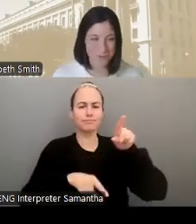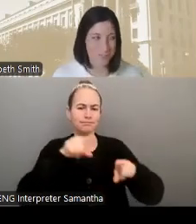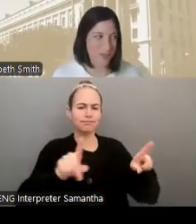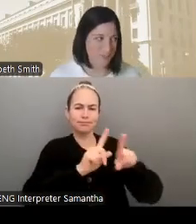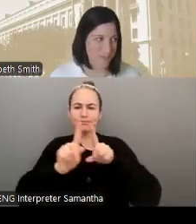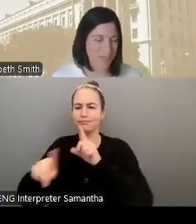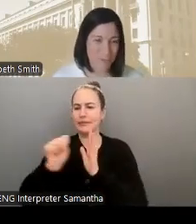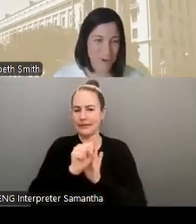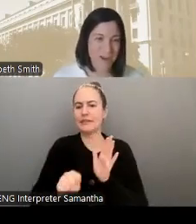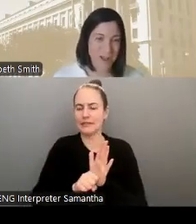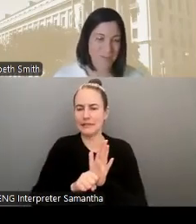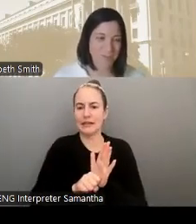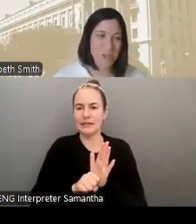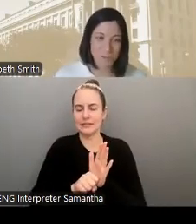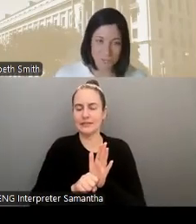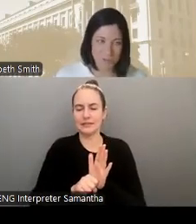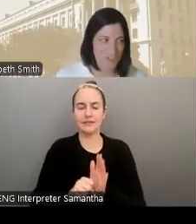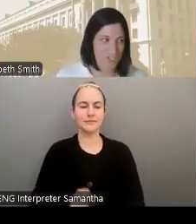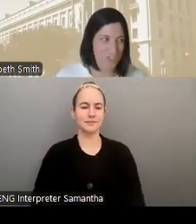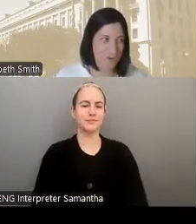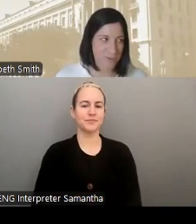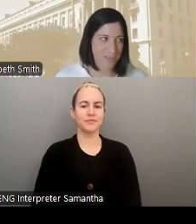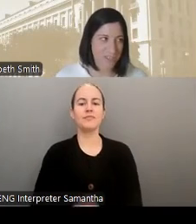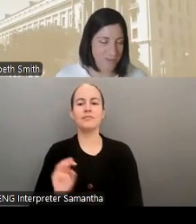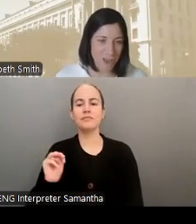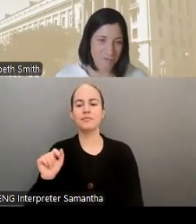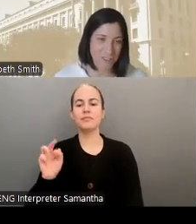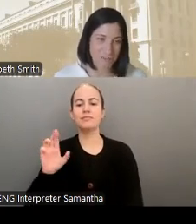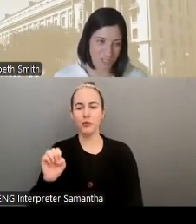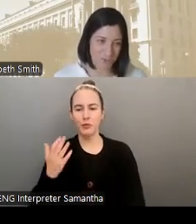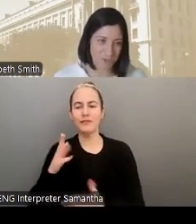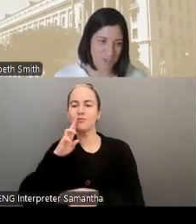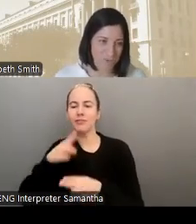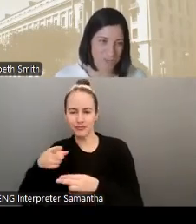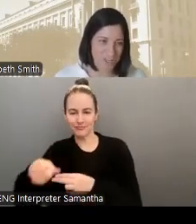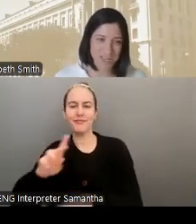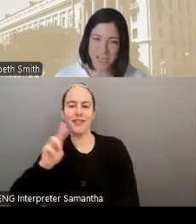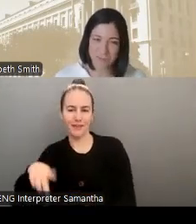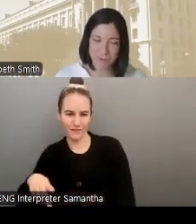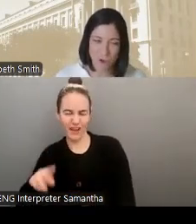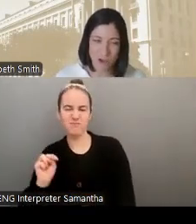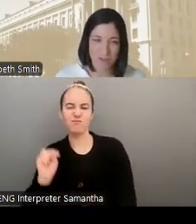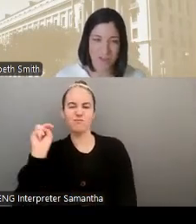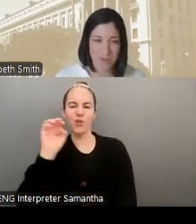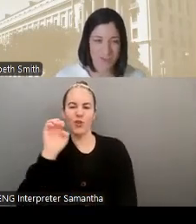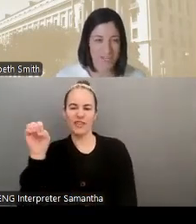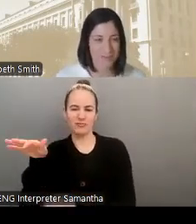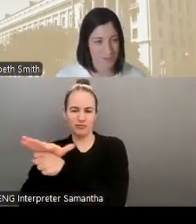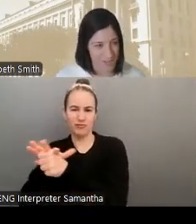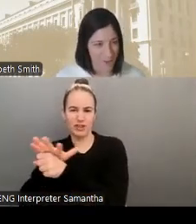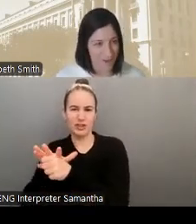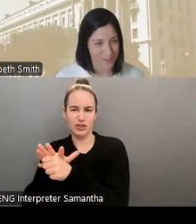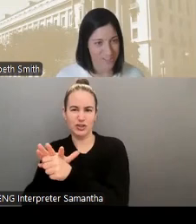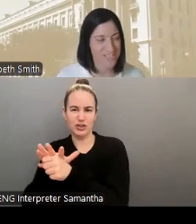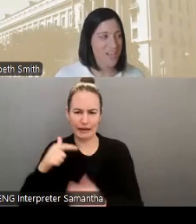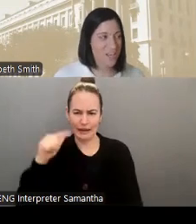that we have responsibility for. Marie mentioned she's from the Philadelphia office, which has the Northeast region. I can't recall if I mentioned I'm from the